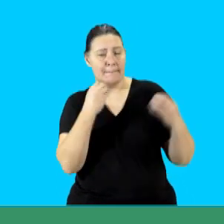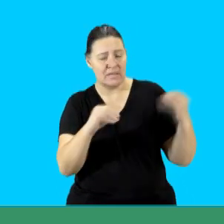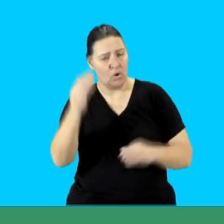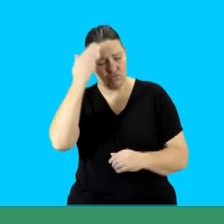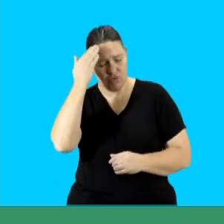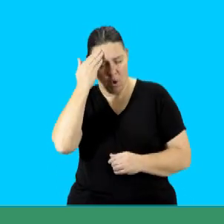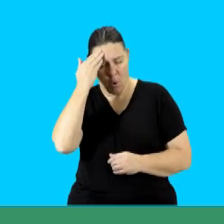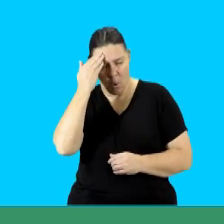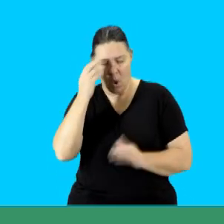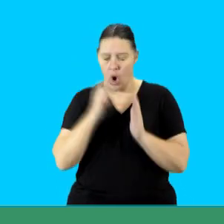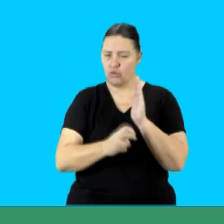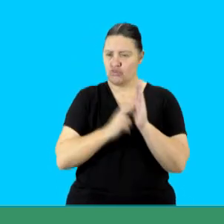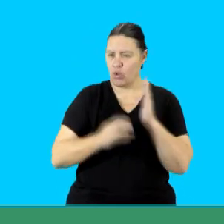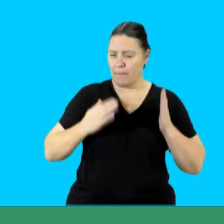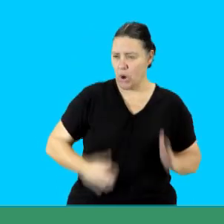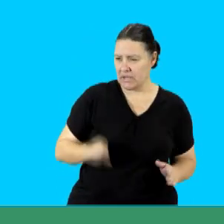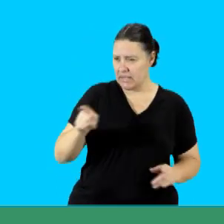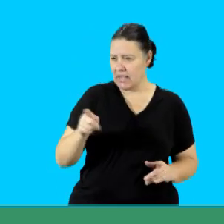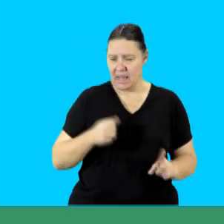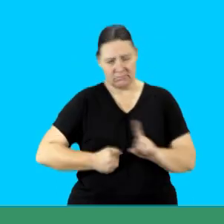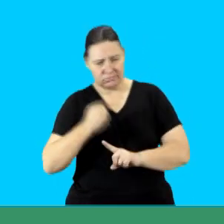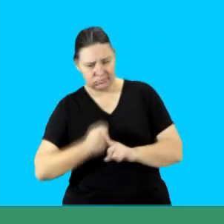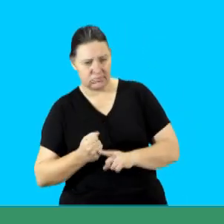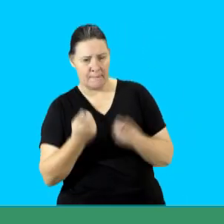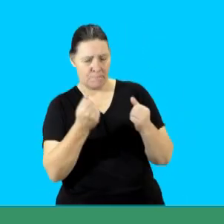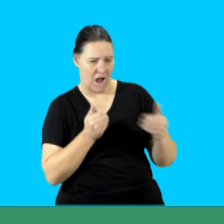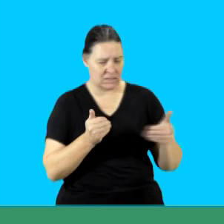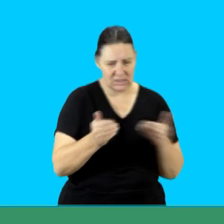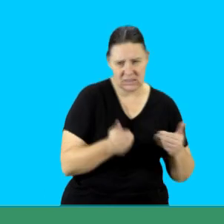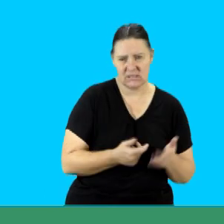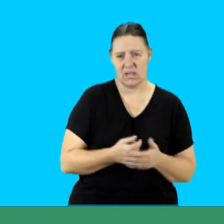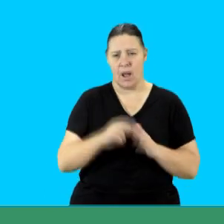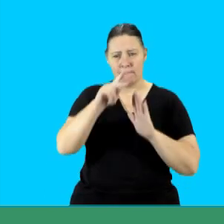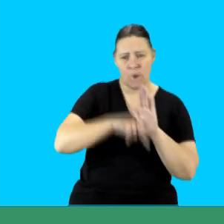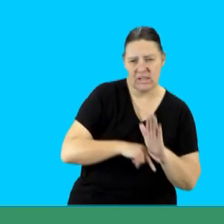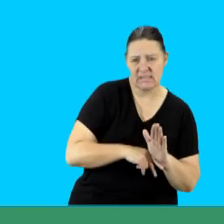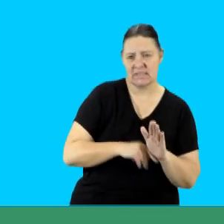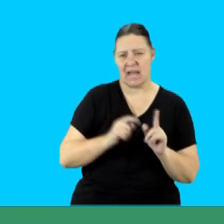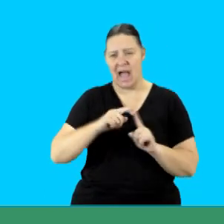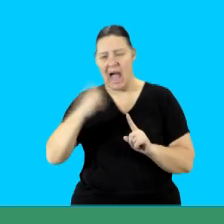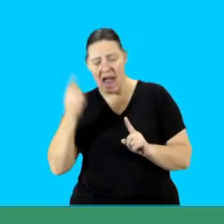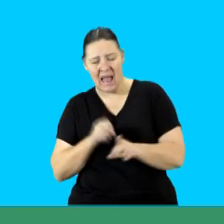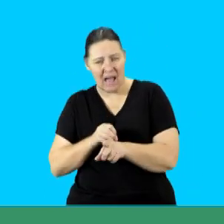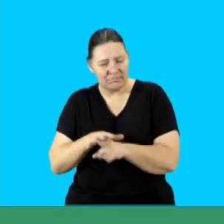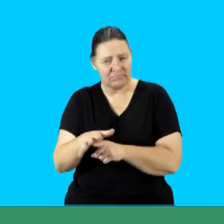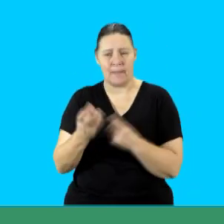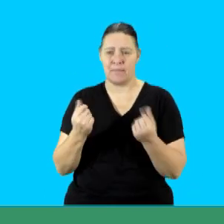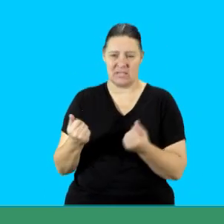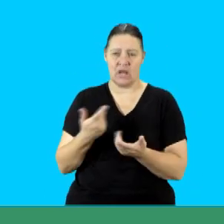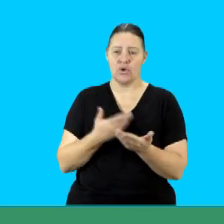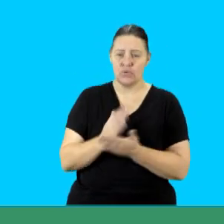in order to try influence prices, policies, regulations, and other decisions made by the regulator